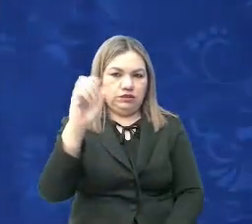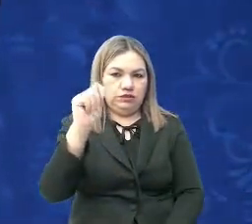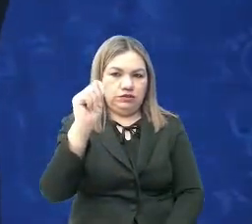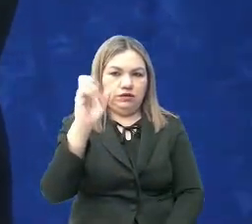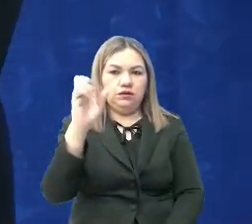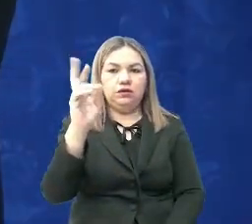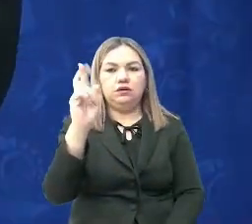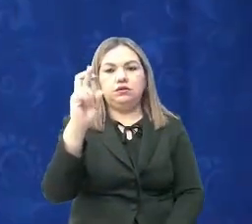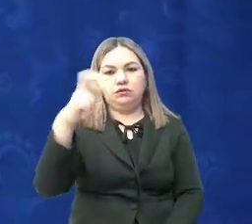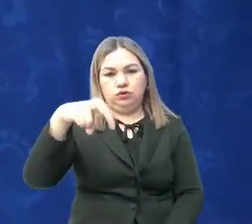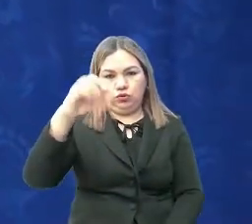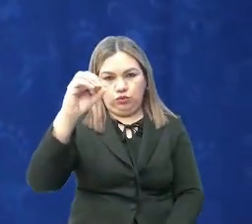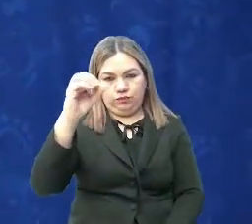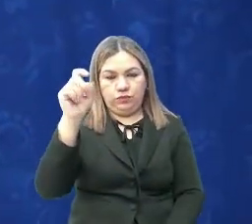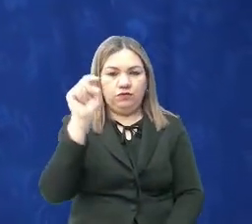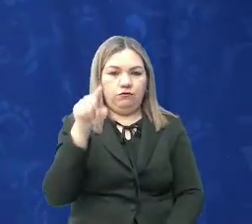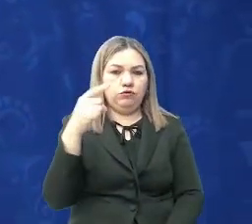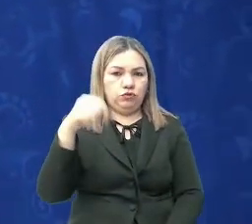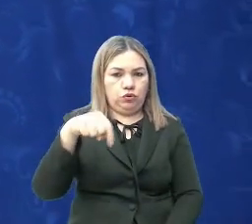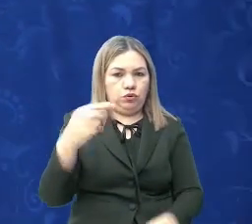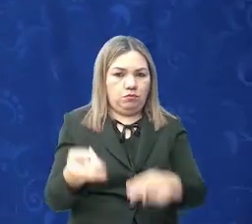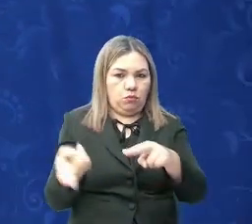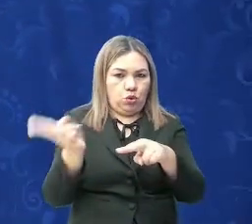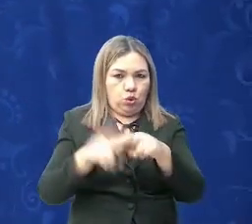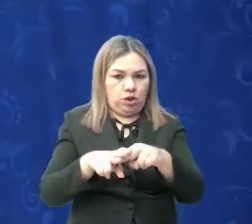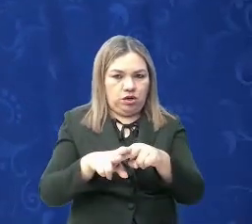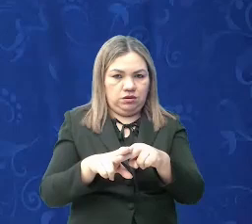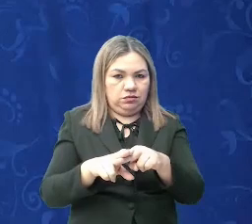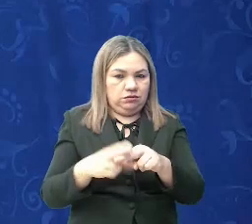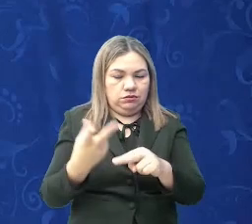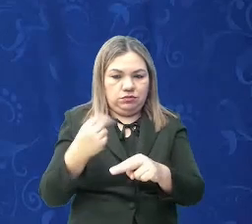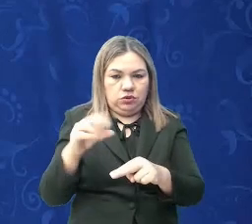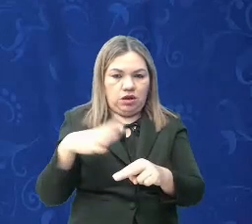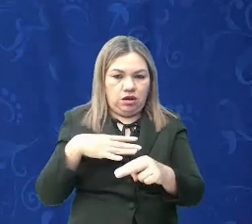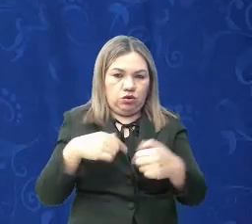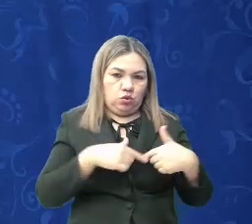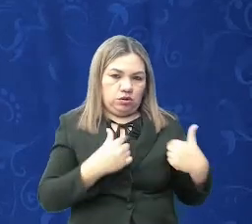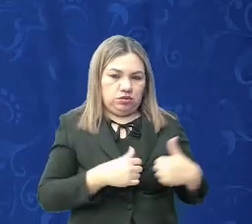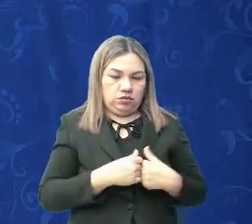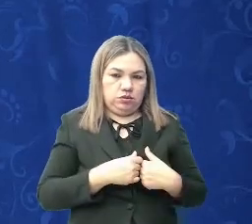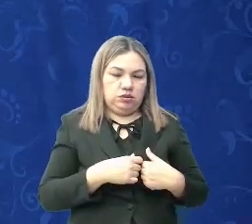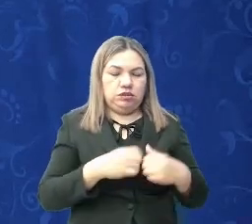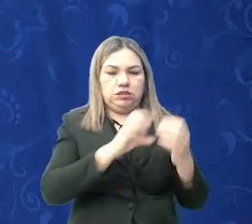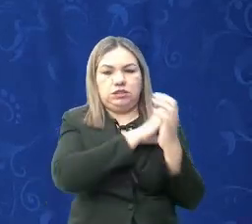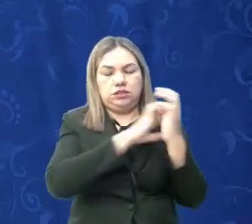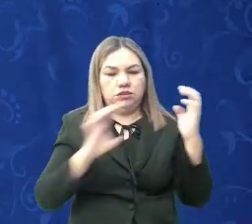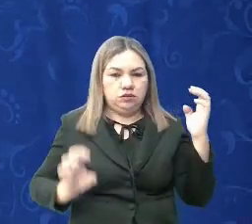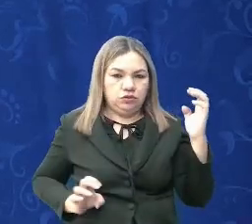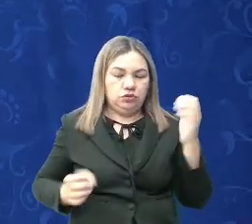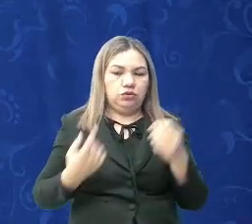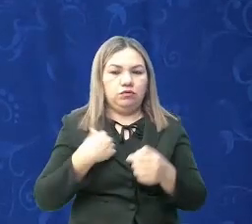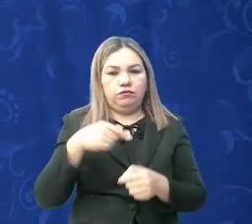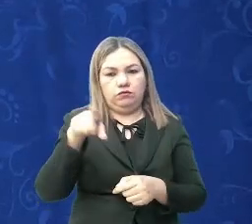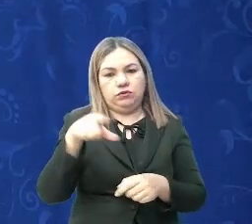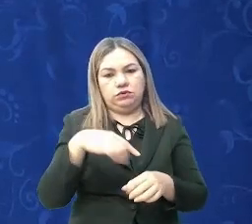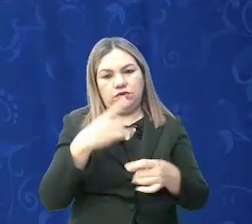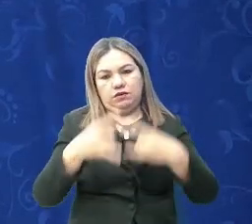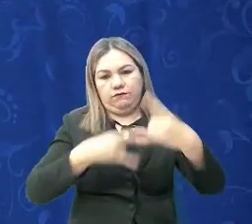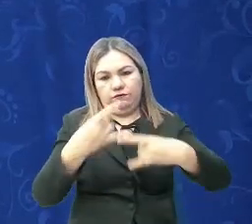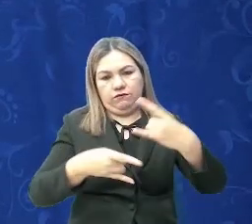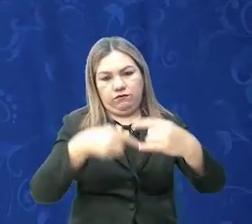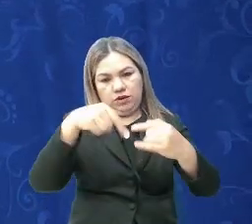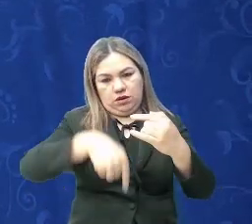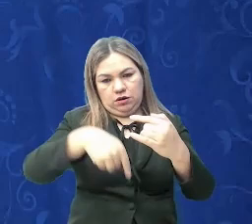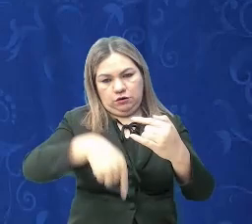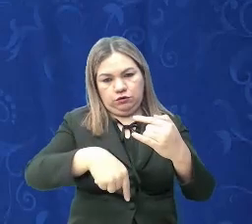eternal. If you die today without Christ, you're going to hell. And if you die with